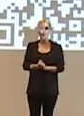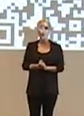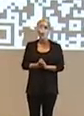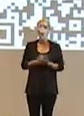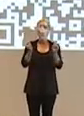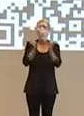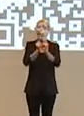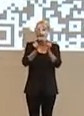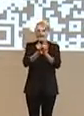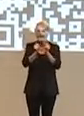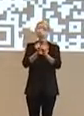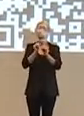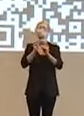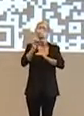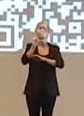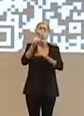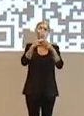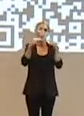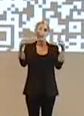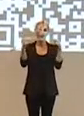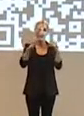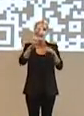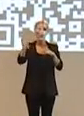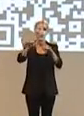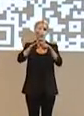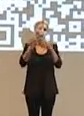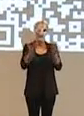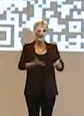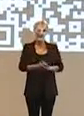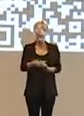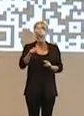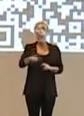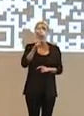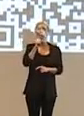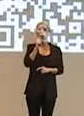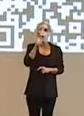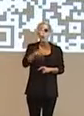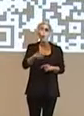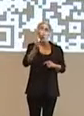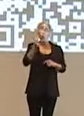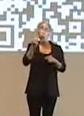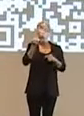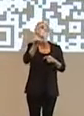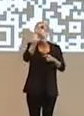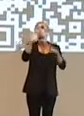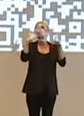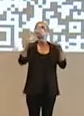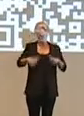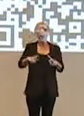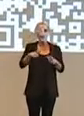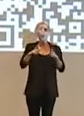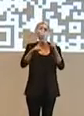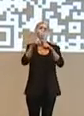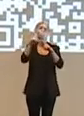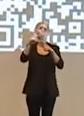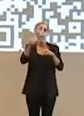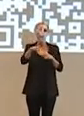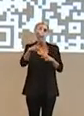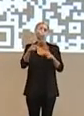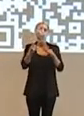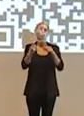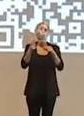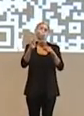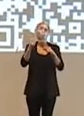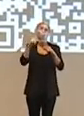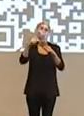welcome back to our next session which is stories of